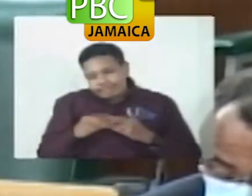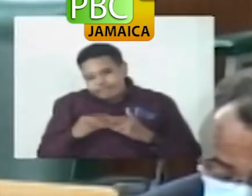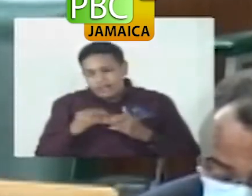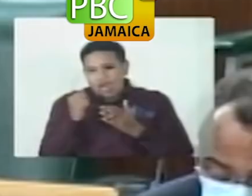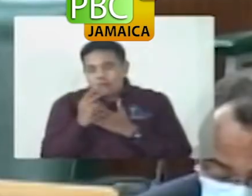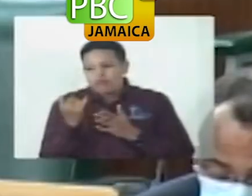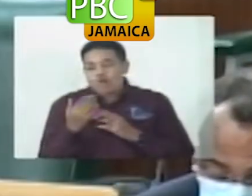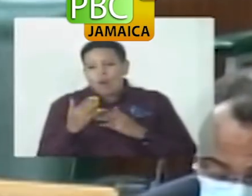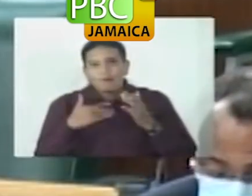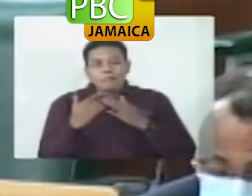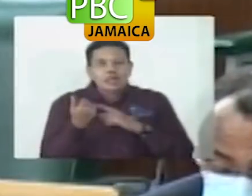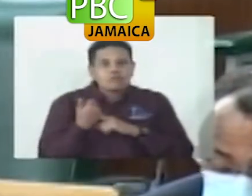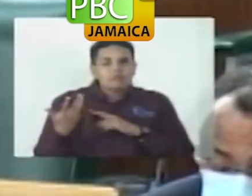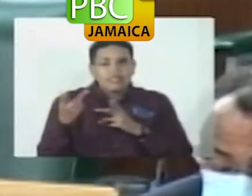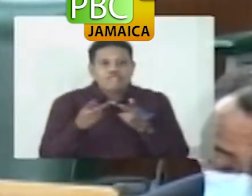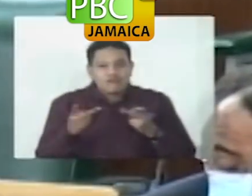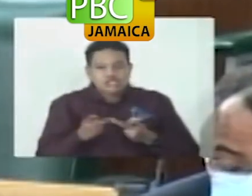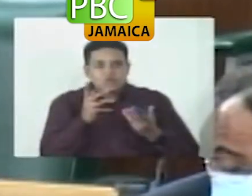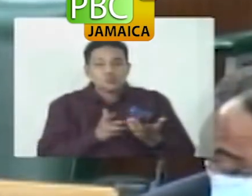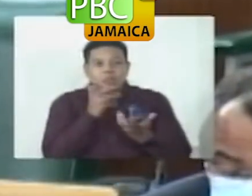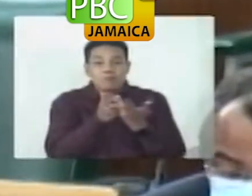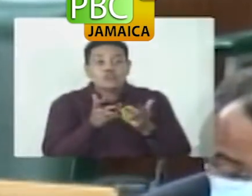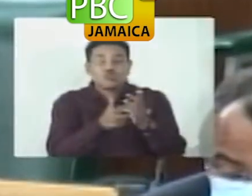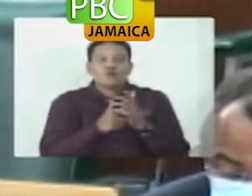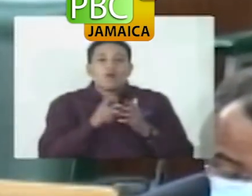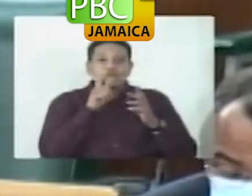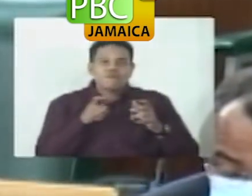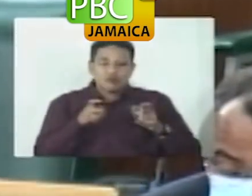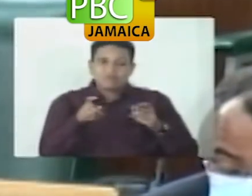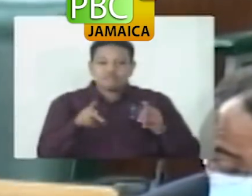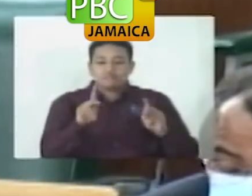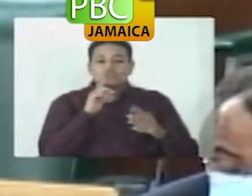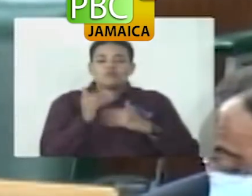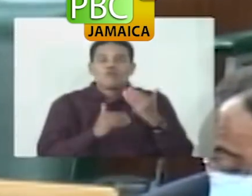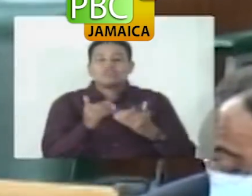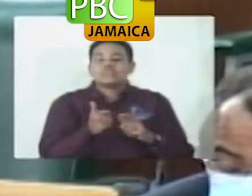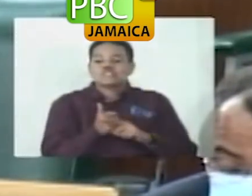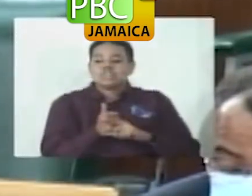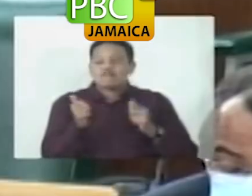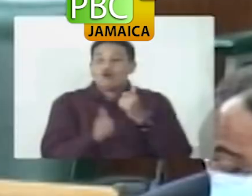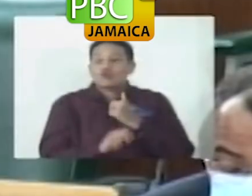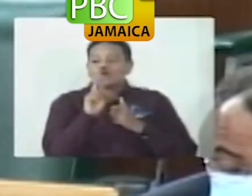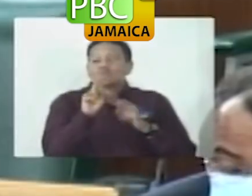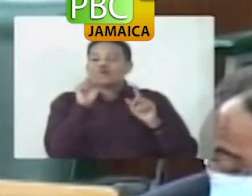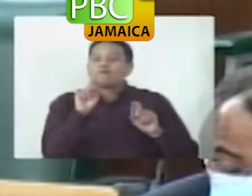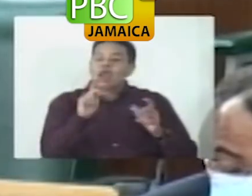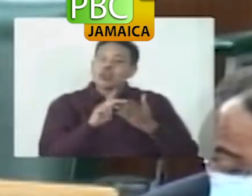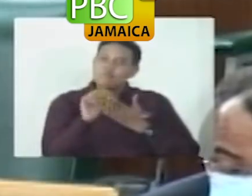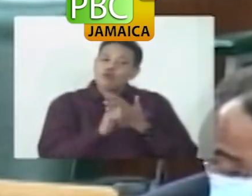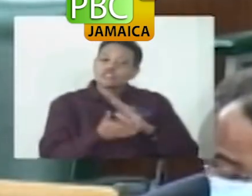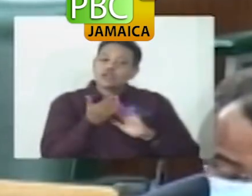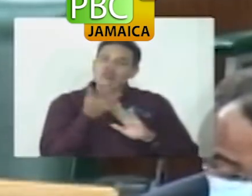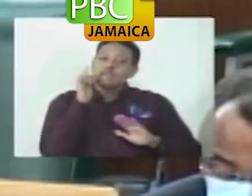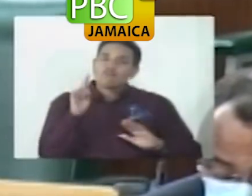their facilities to meet the requirements for the granting stage of the process. Under our two pilot projects for